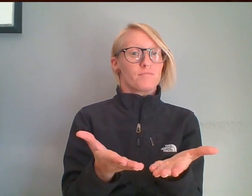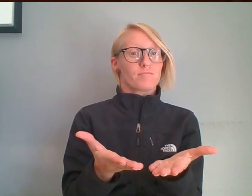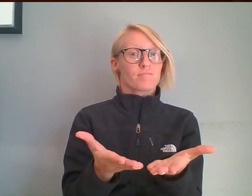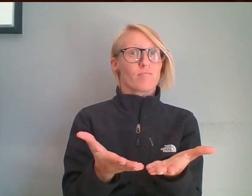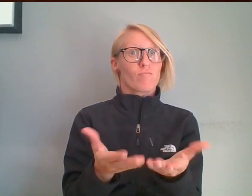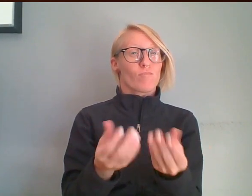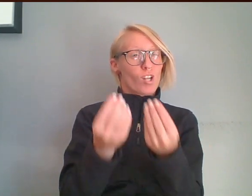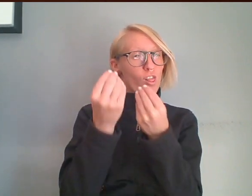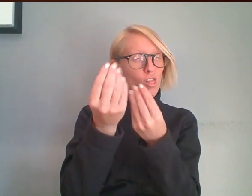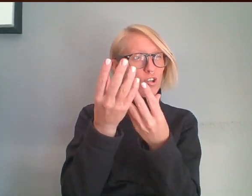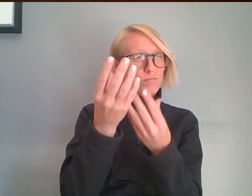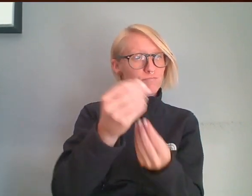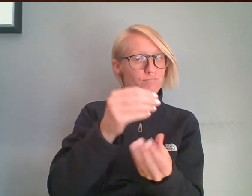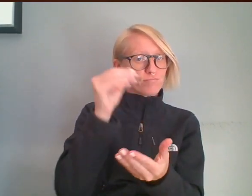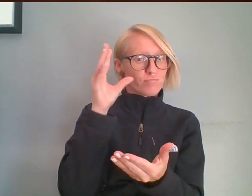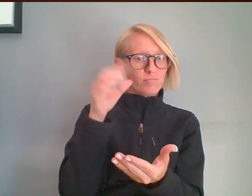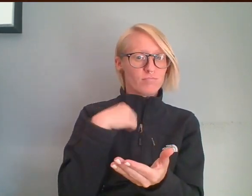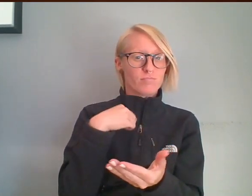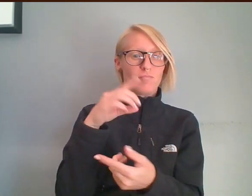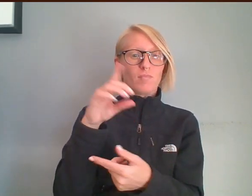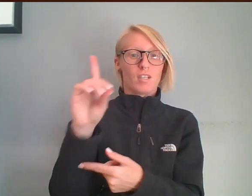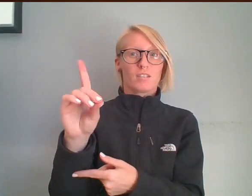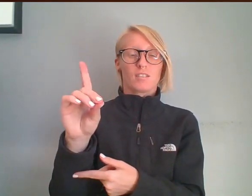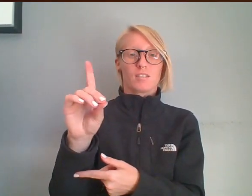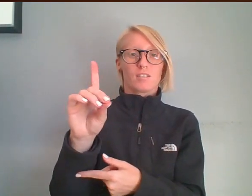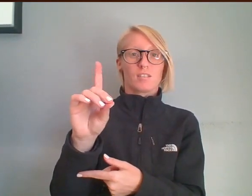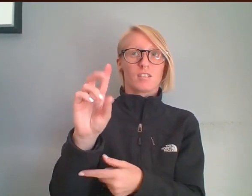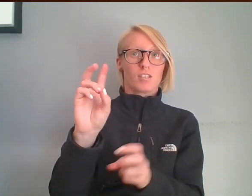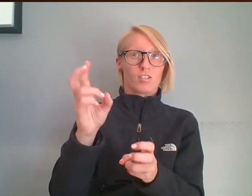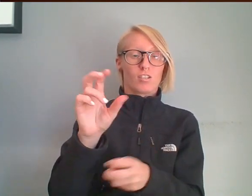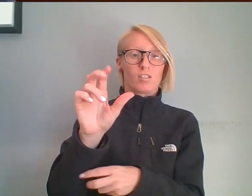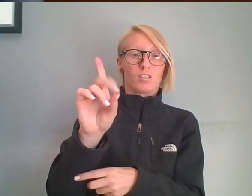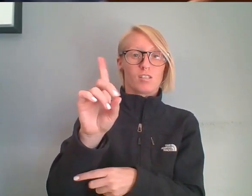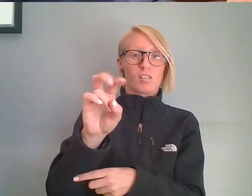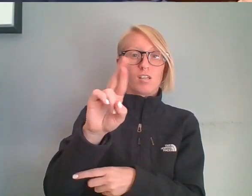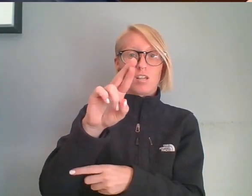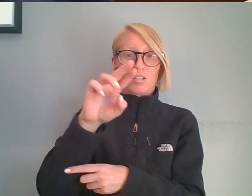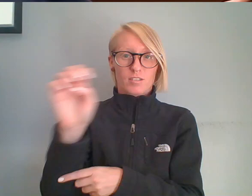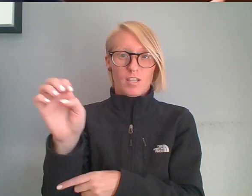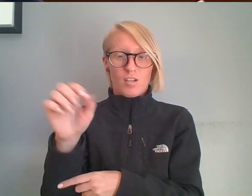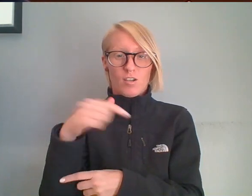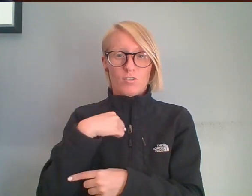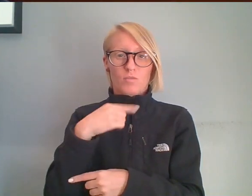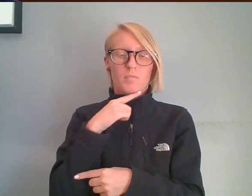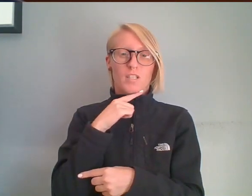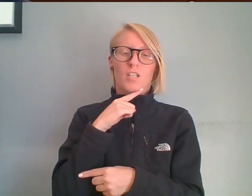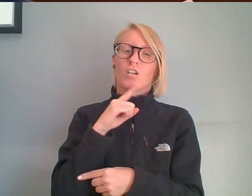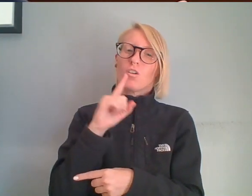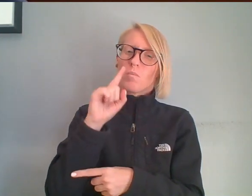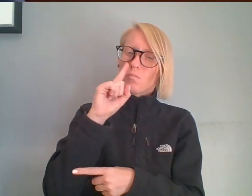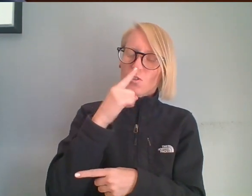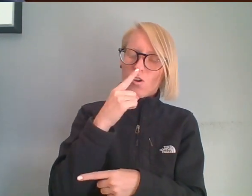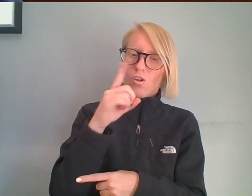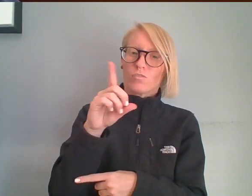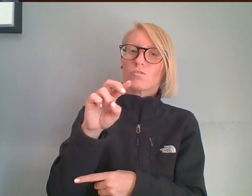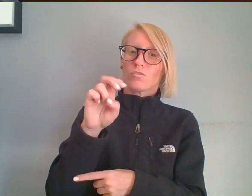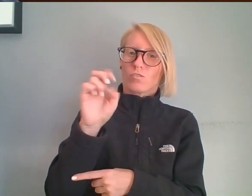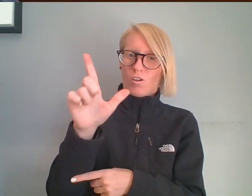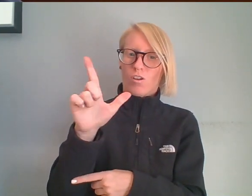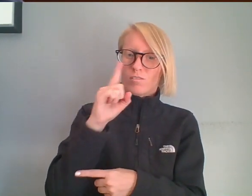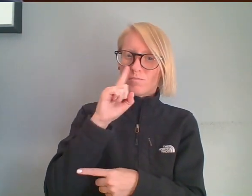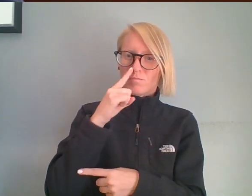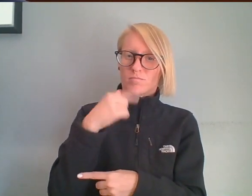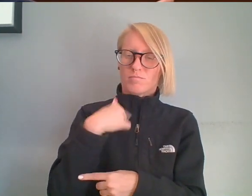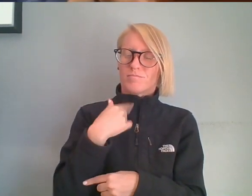is one of my favorite: dare to be dull. And in a room like this, telling you dare to be dull is offensive, and I